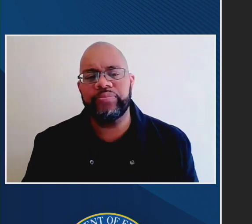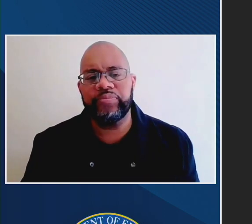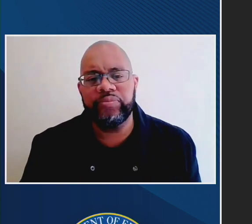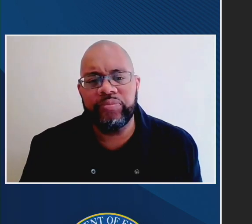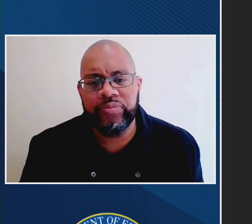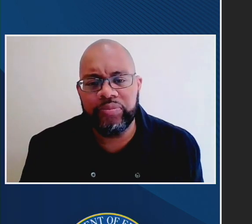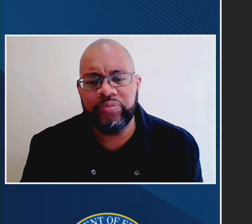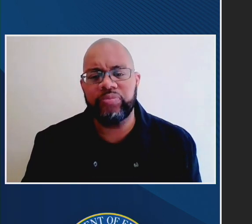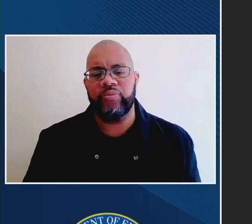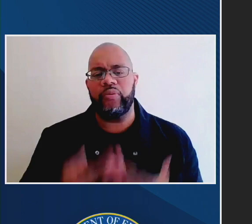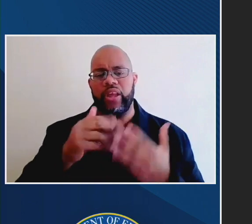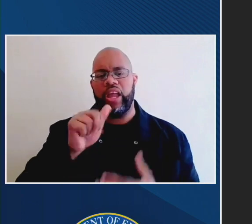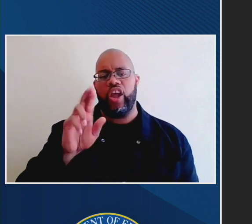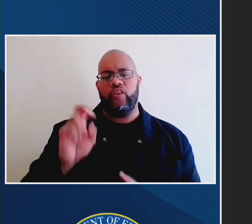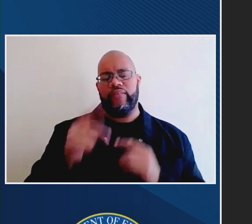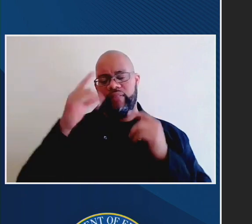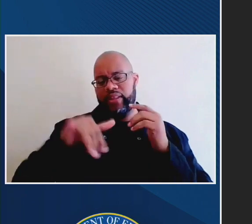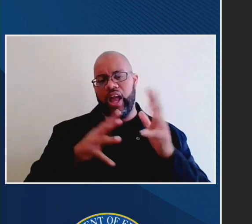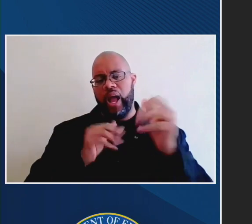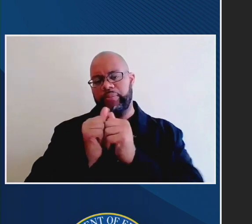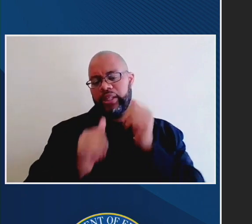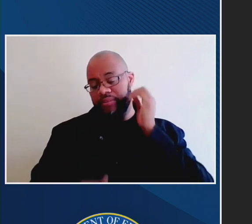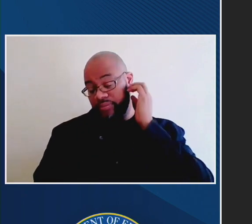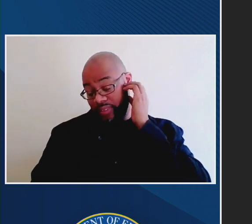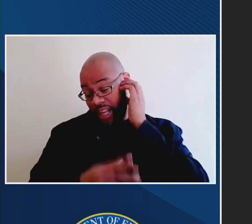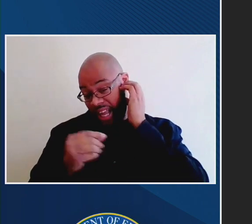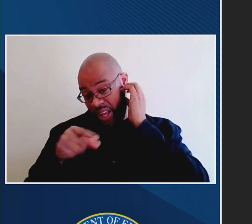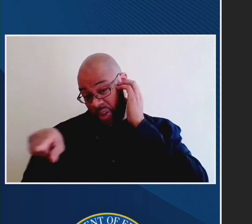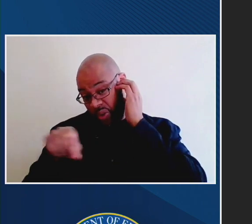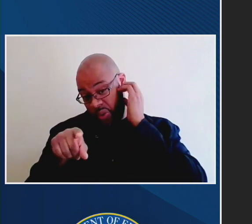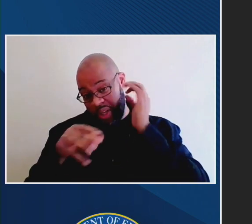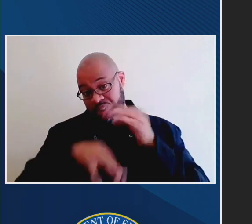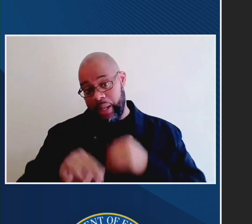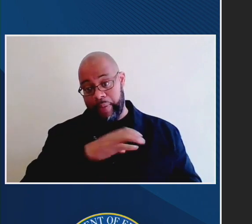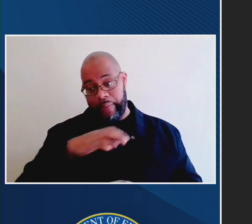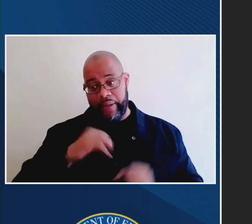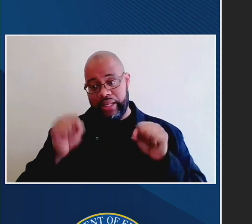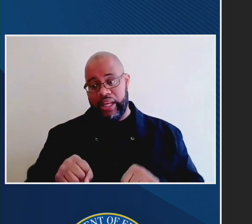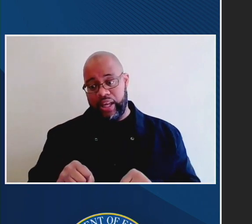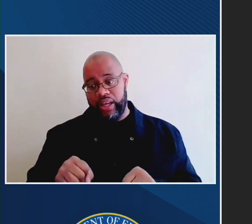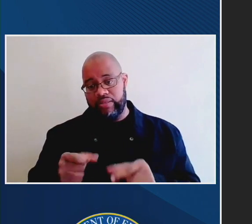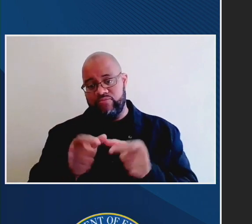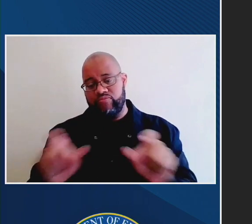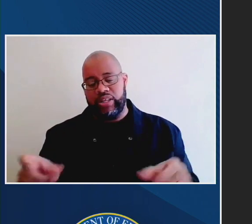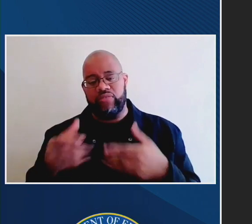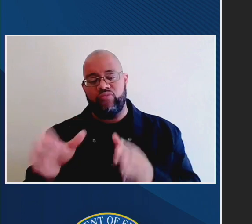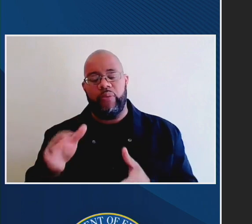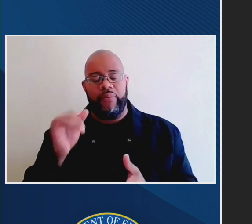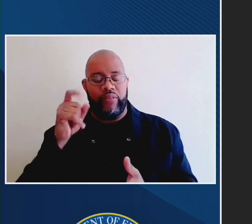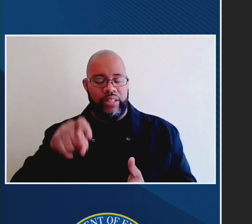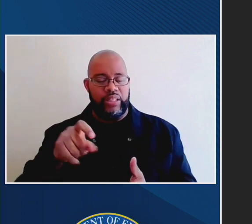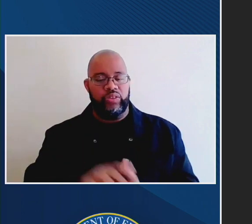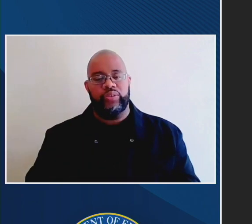Thank you, Aaron, for that update. And you all, as a subcommittee, can also go into a breakout room if you need to as well.